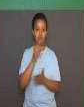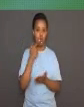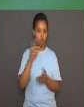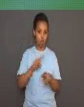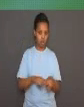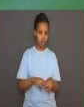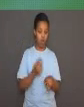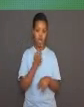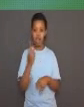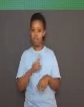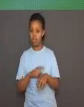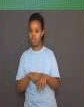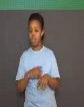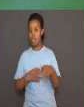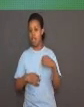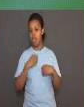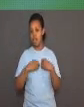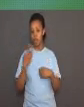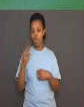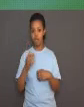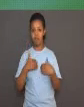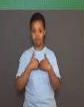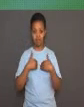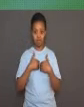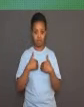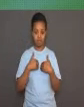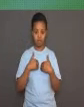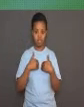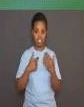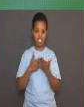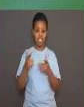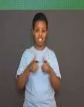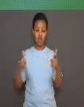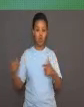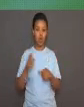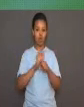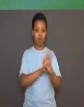Sometimes the animal moves away from the greatest intensity.